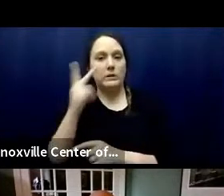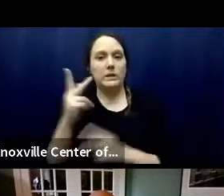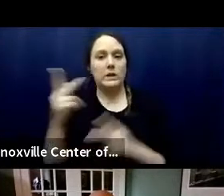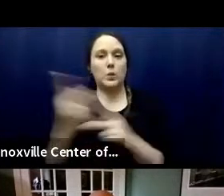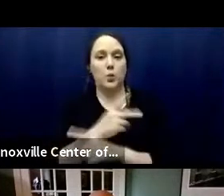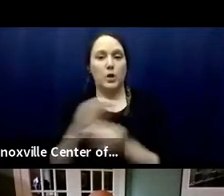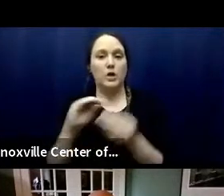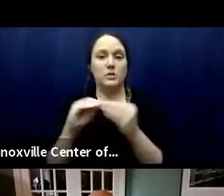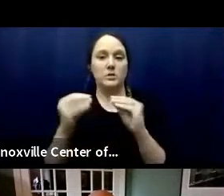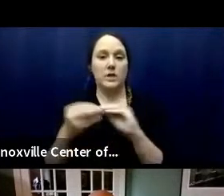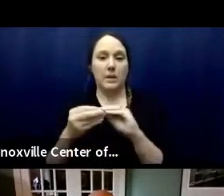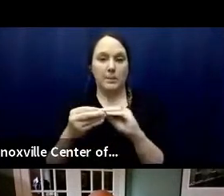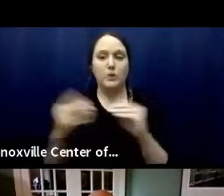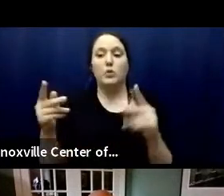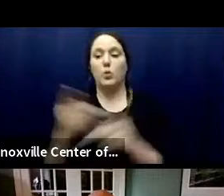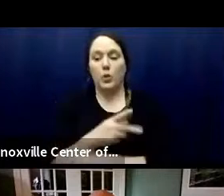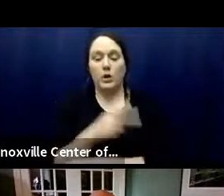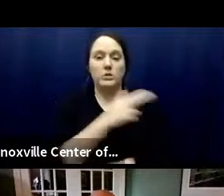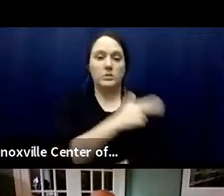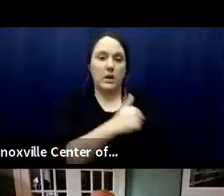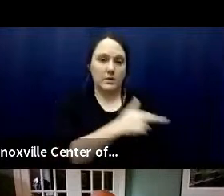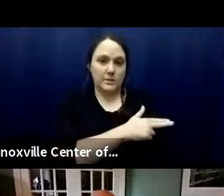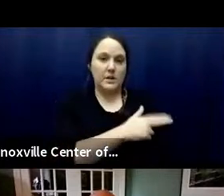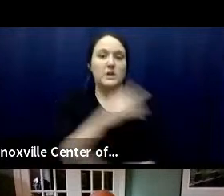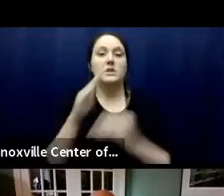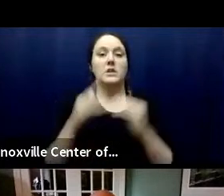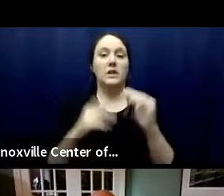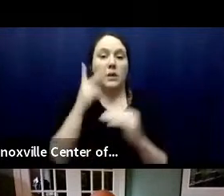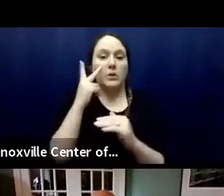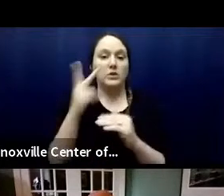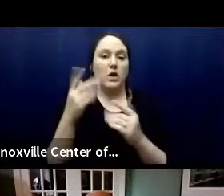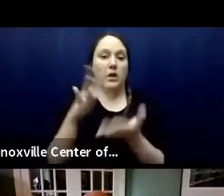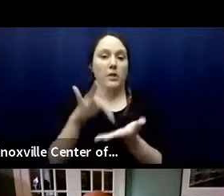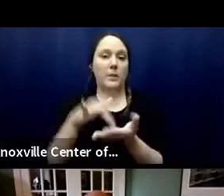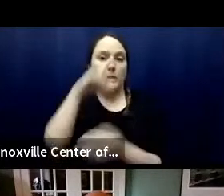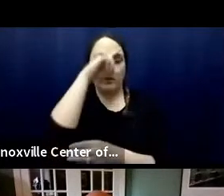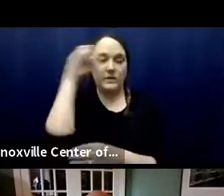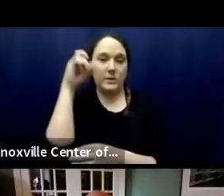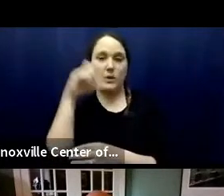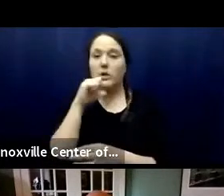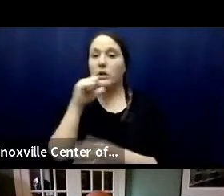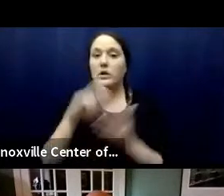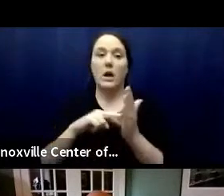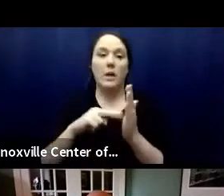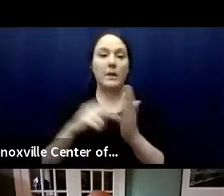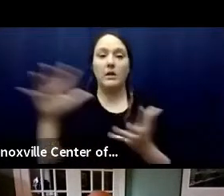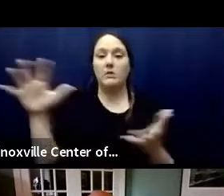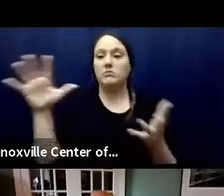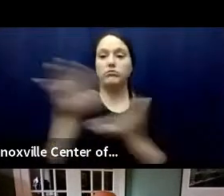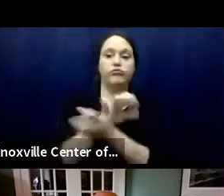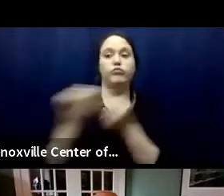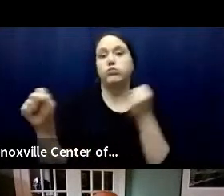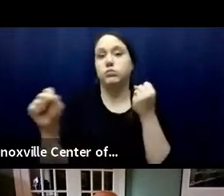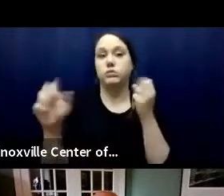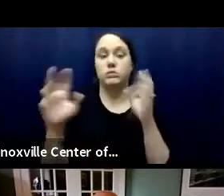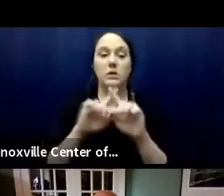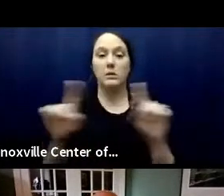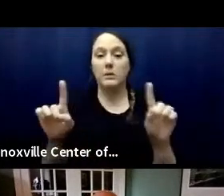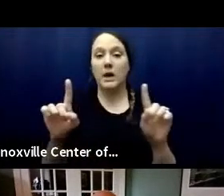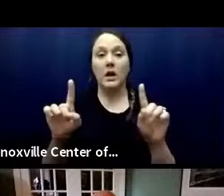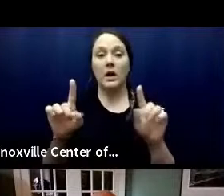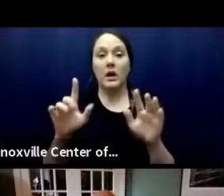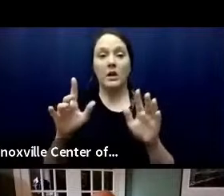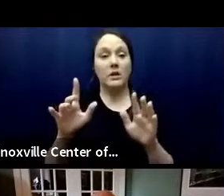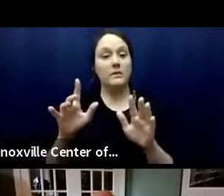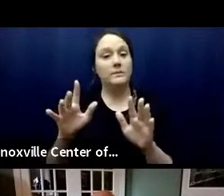numbers, including worse hospitalizations, than we saw midsummer. Doesn't mean it's going to be catastrophic, doesn't mean it's going to be unmanageable,